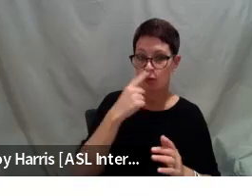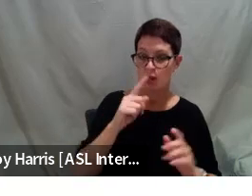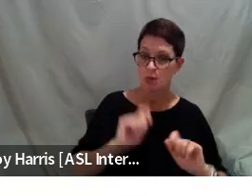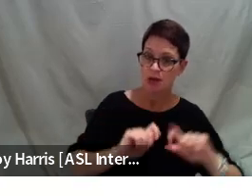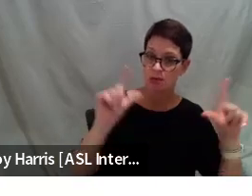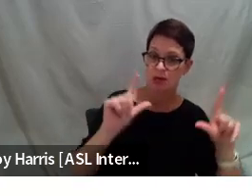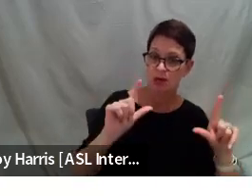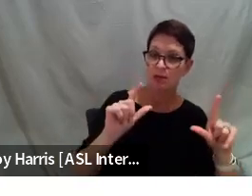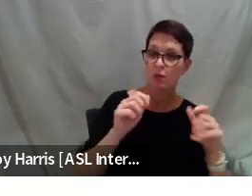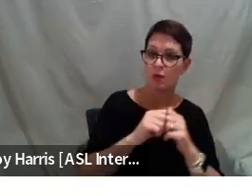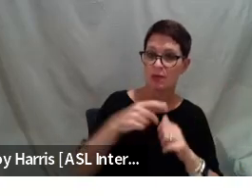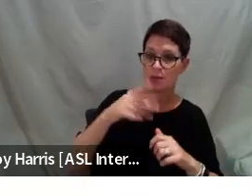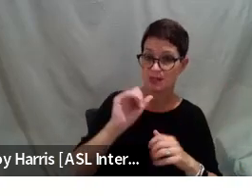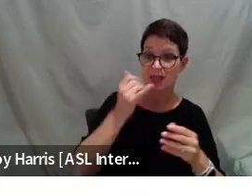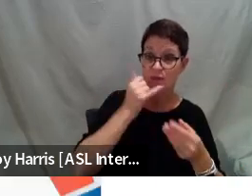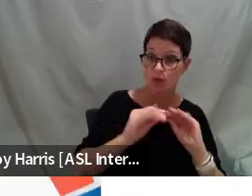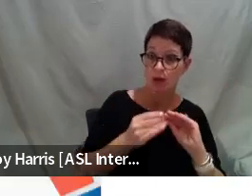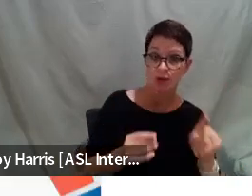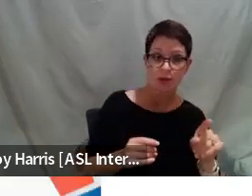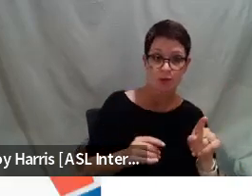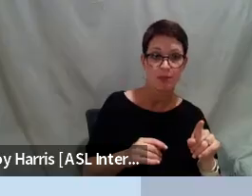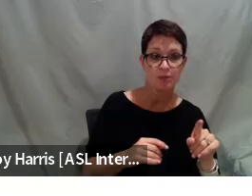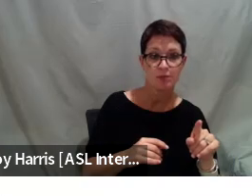number, please.